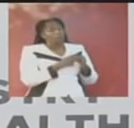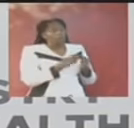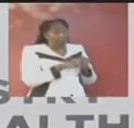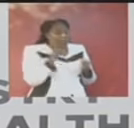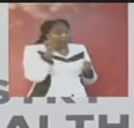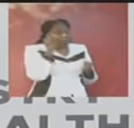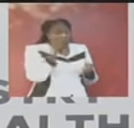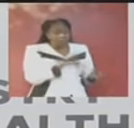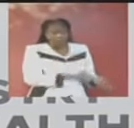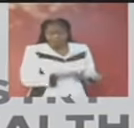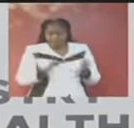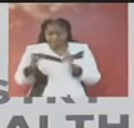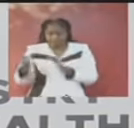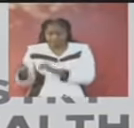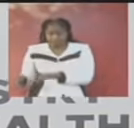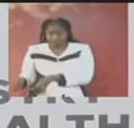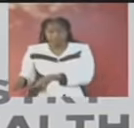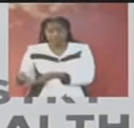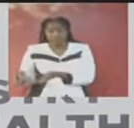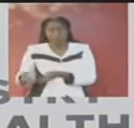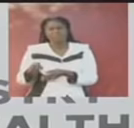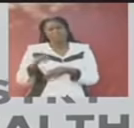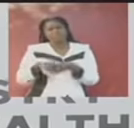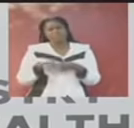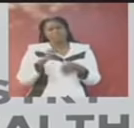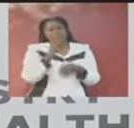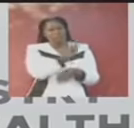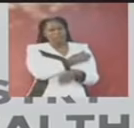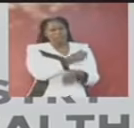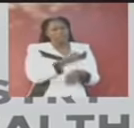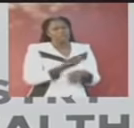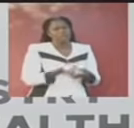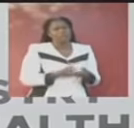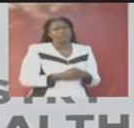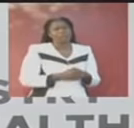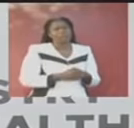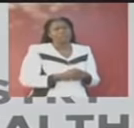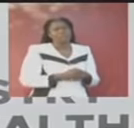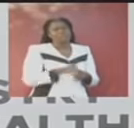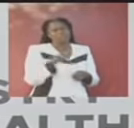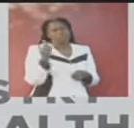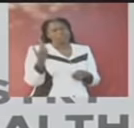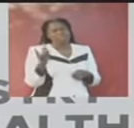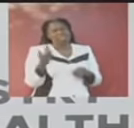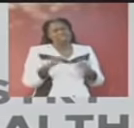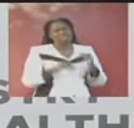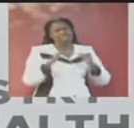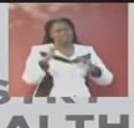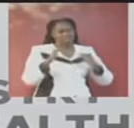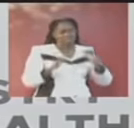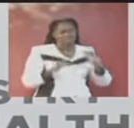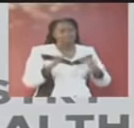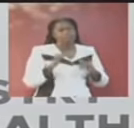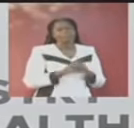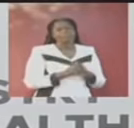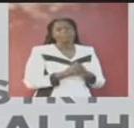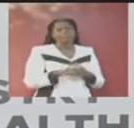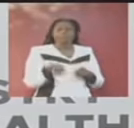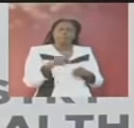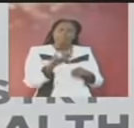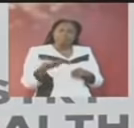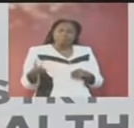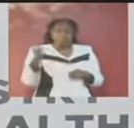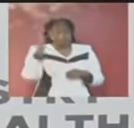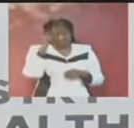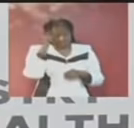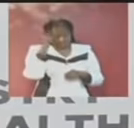they are isolated in one of our suspect hospitals based on their risk level. Other factors that we consider